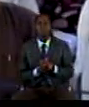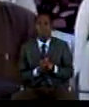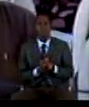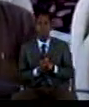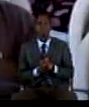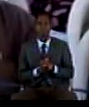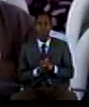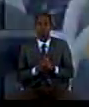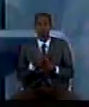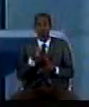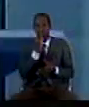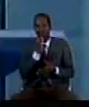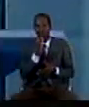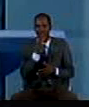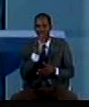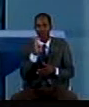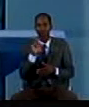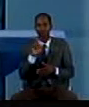Mommy Esther Kumuyi.